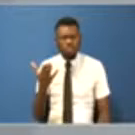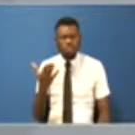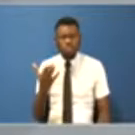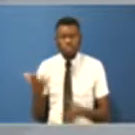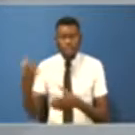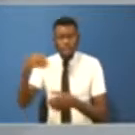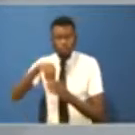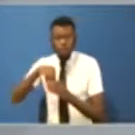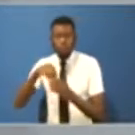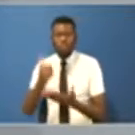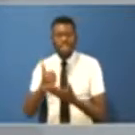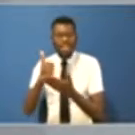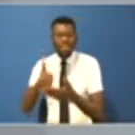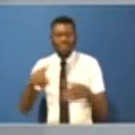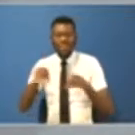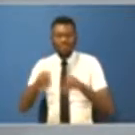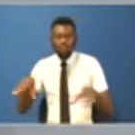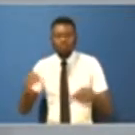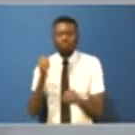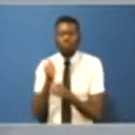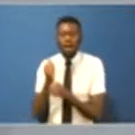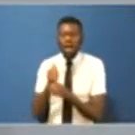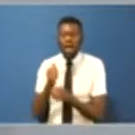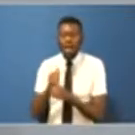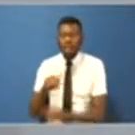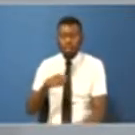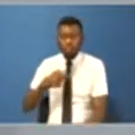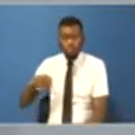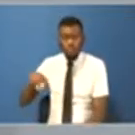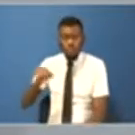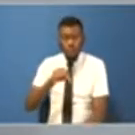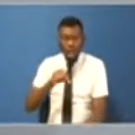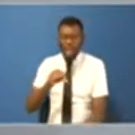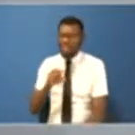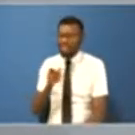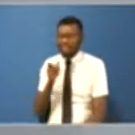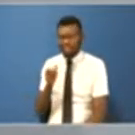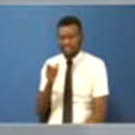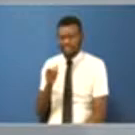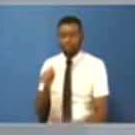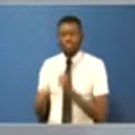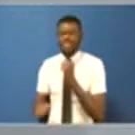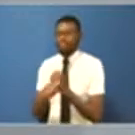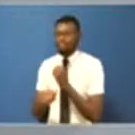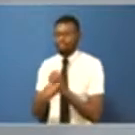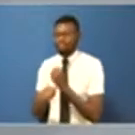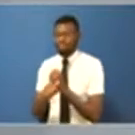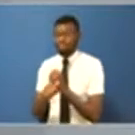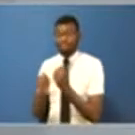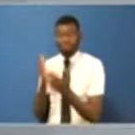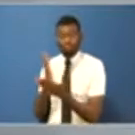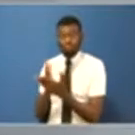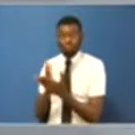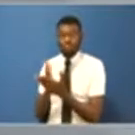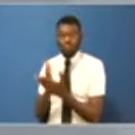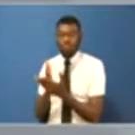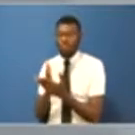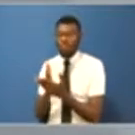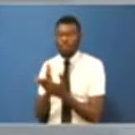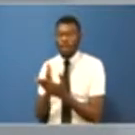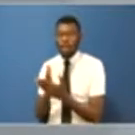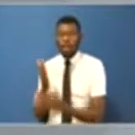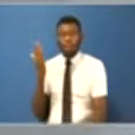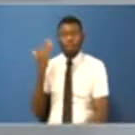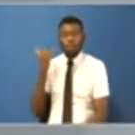involved in the devolution functions we are trading a very dangerous line when hilton